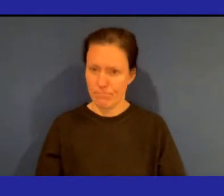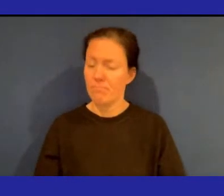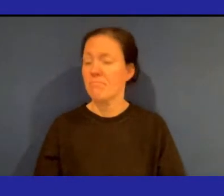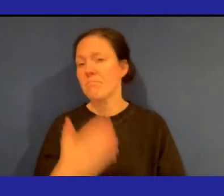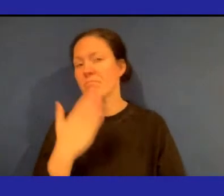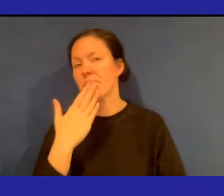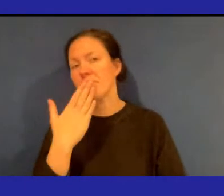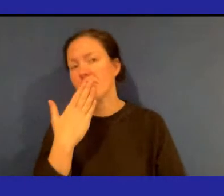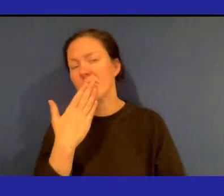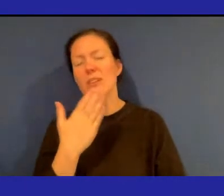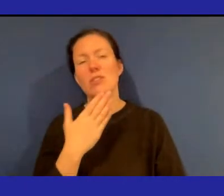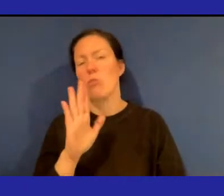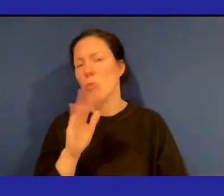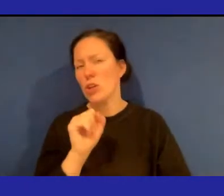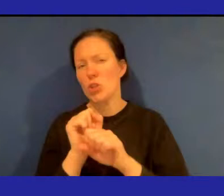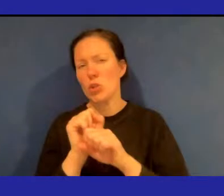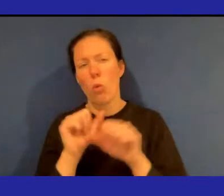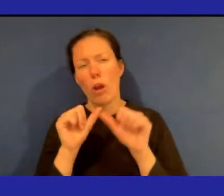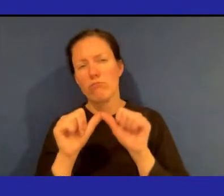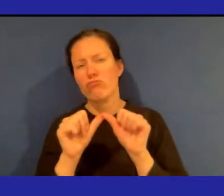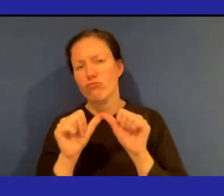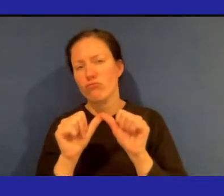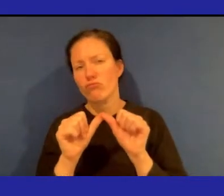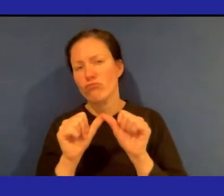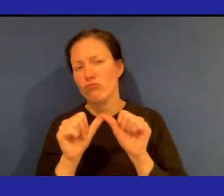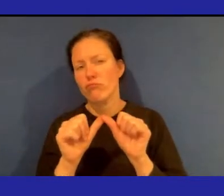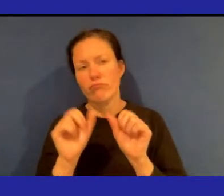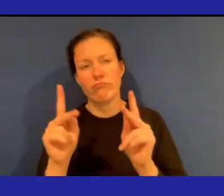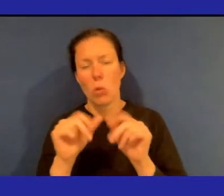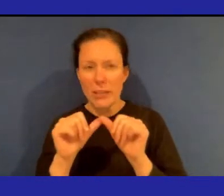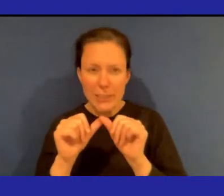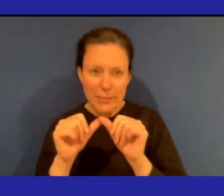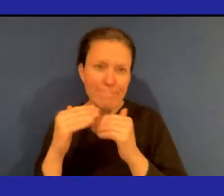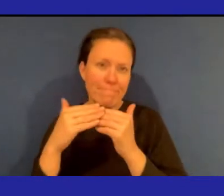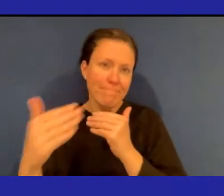up the good work. Thank Just you. keep up the good work. Thank you.